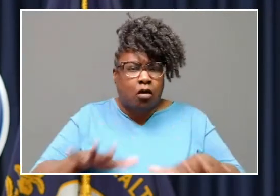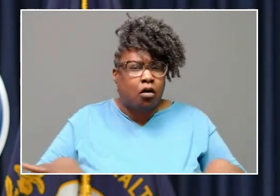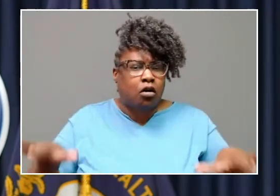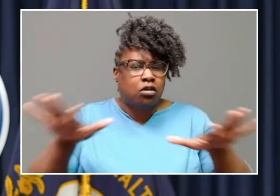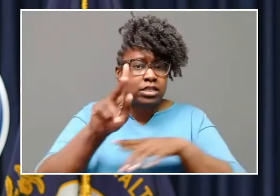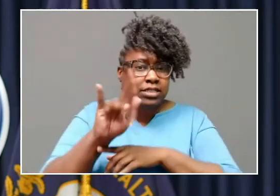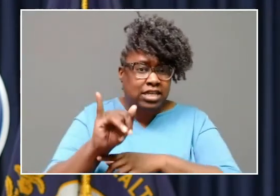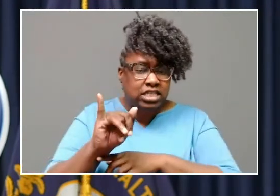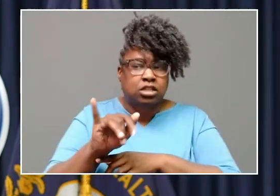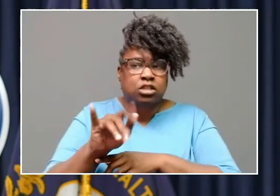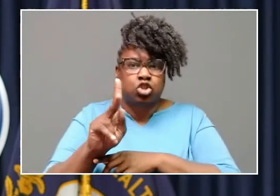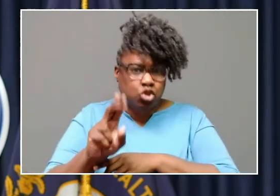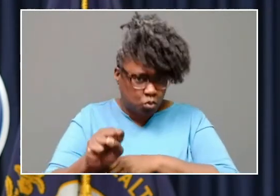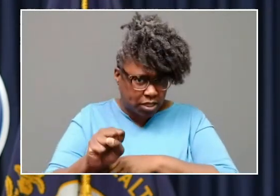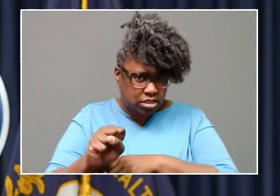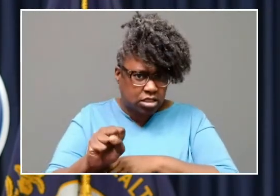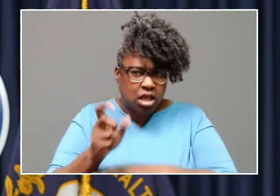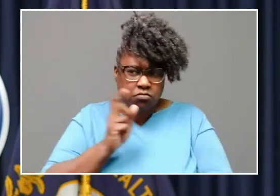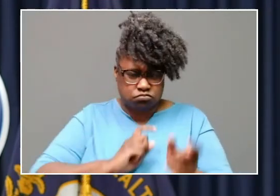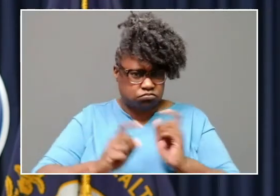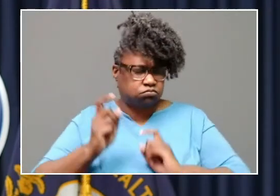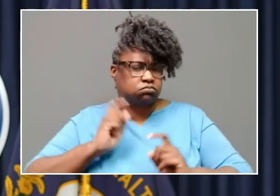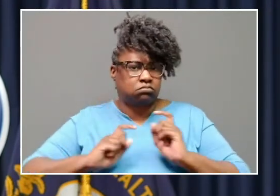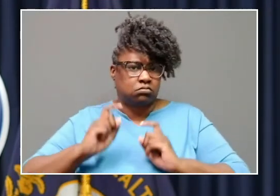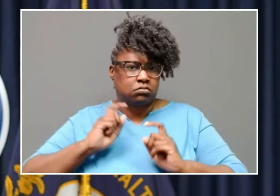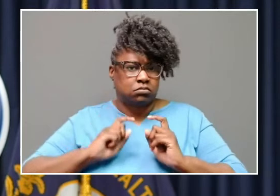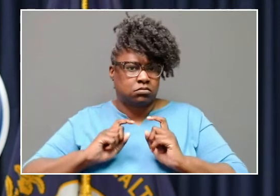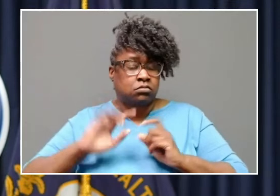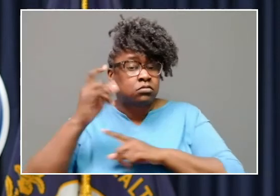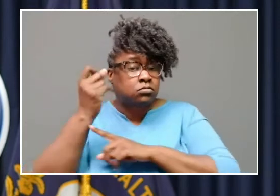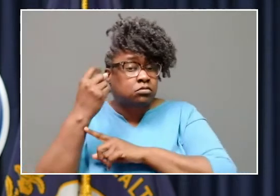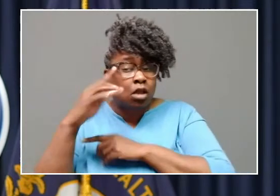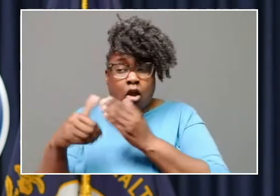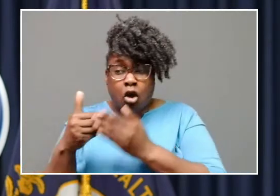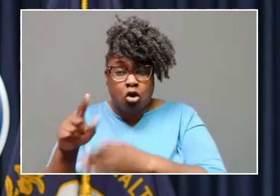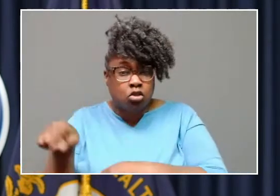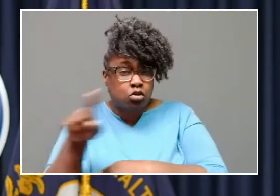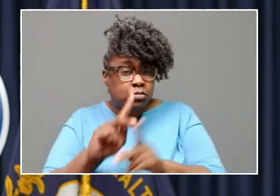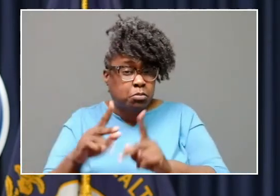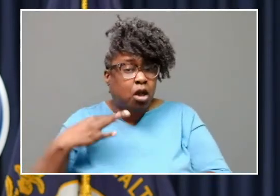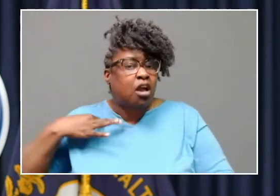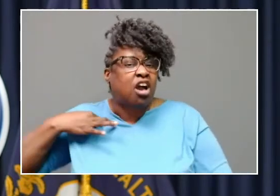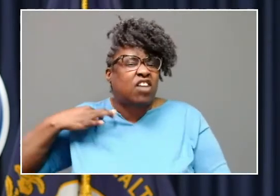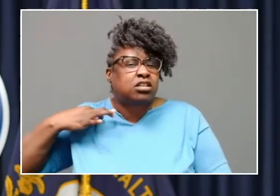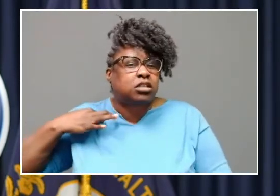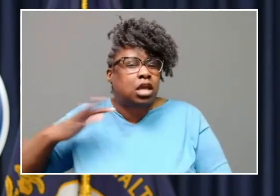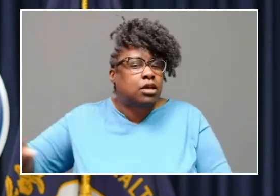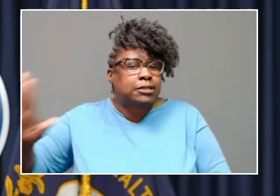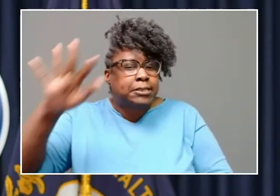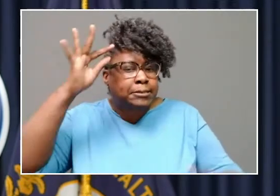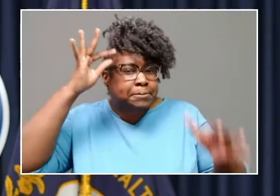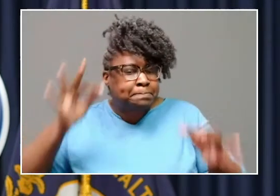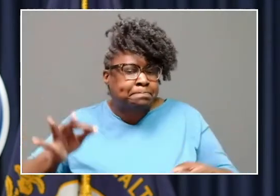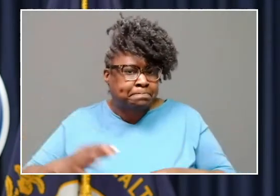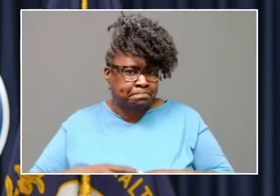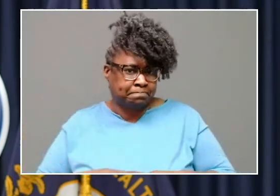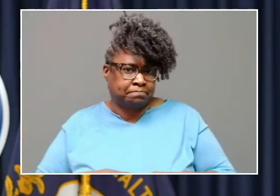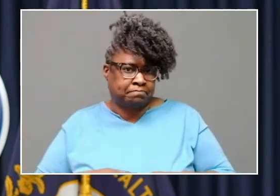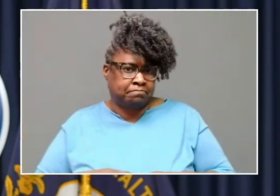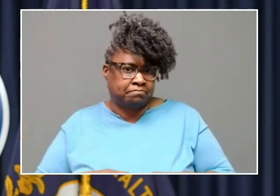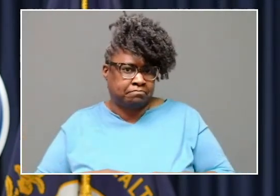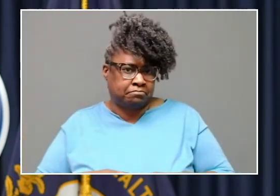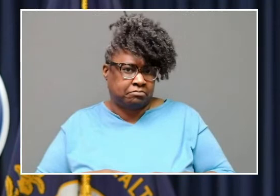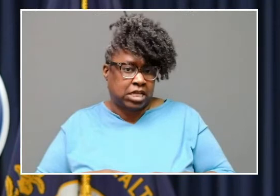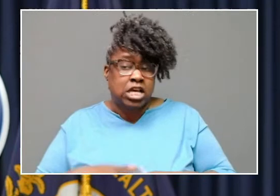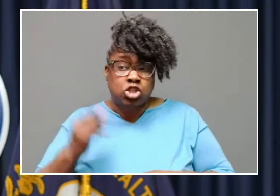States. But all of those have been voluntary, and nothing has or ever will be promised